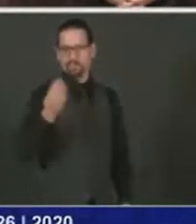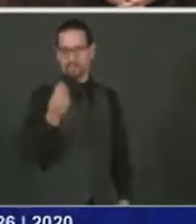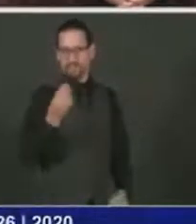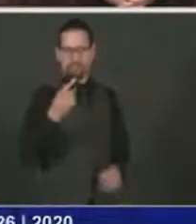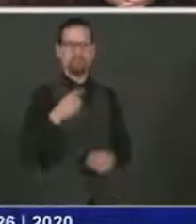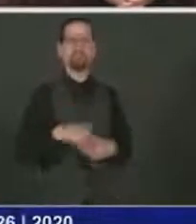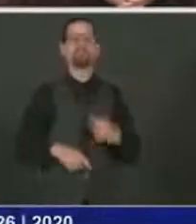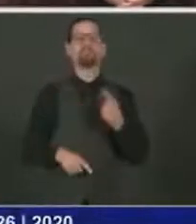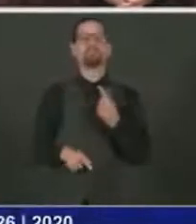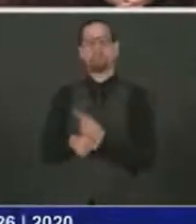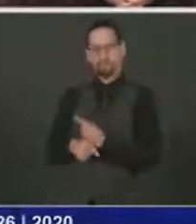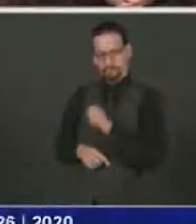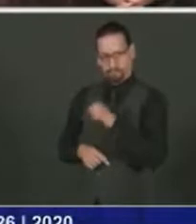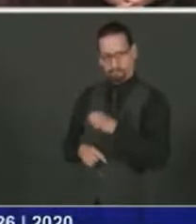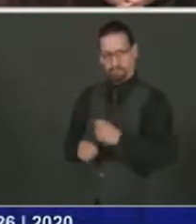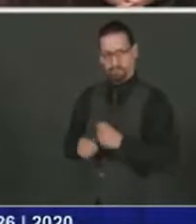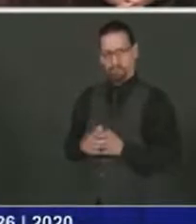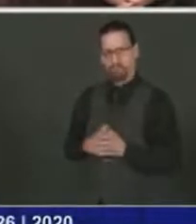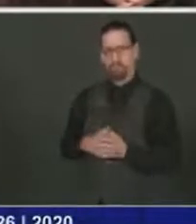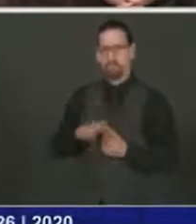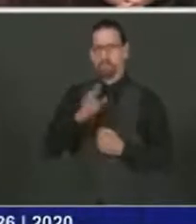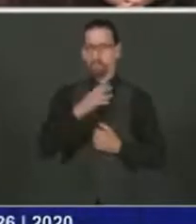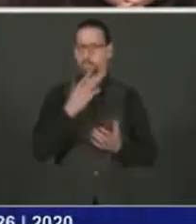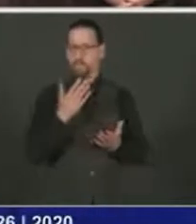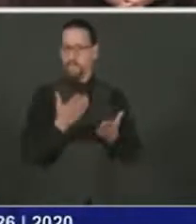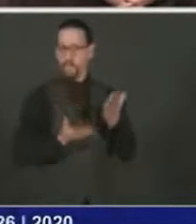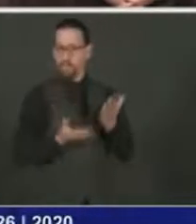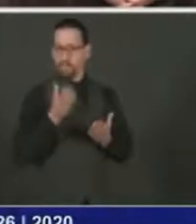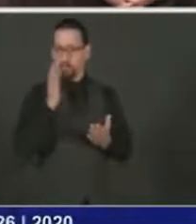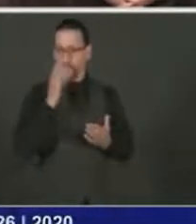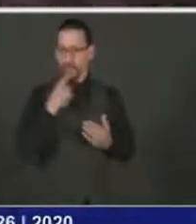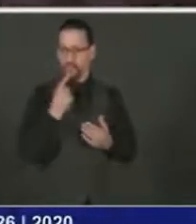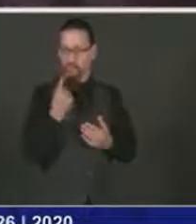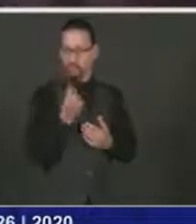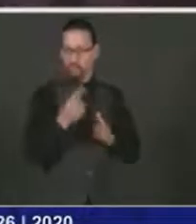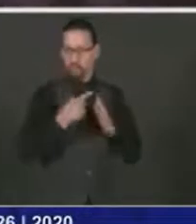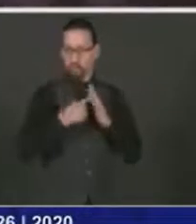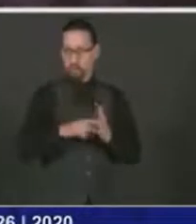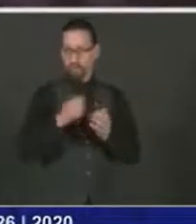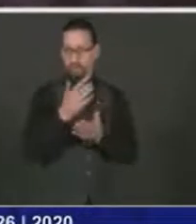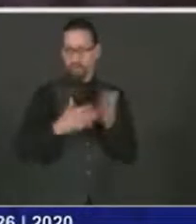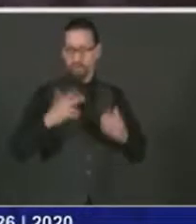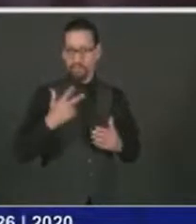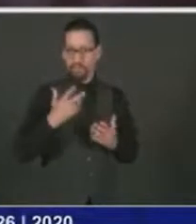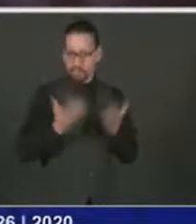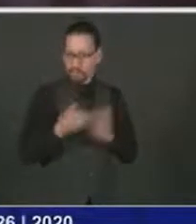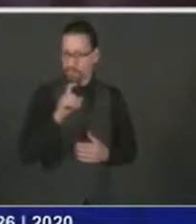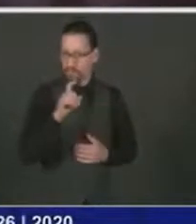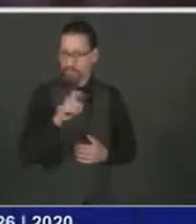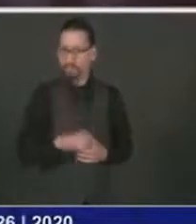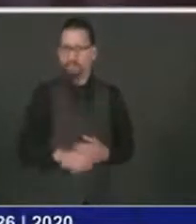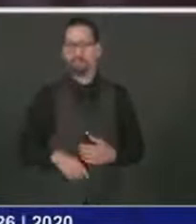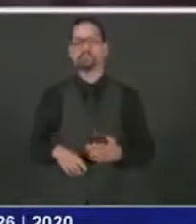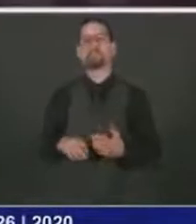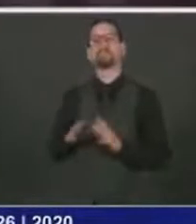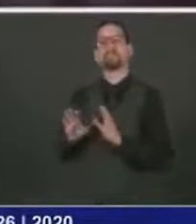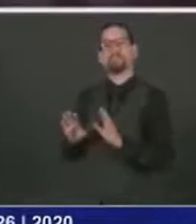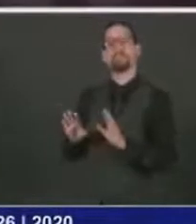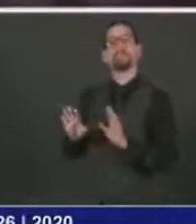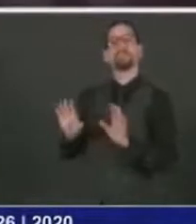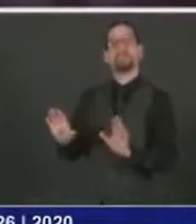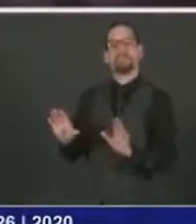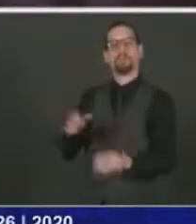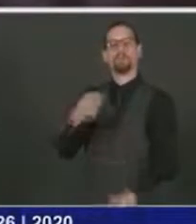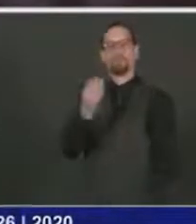on the table? Yes. So you could say Monday if it's Tuesday? Yes, thank you, Ted. And one thing I neglected to say, I'm also going to be addressing on